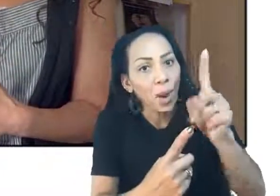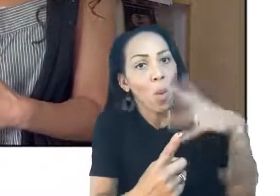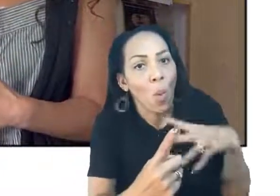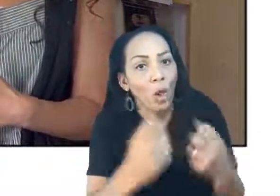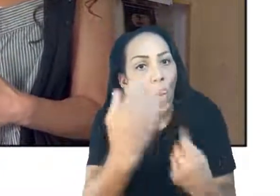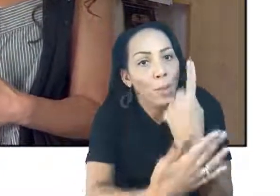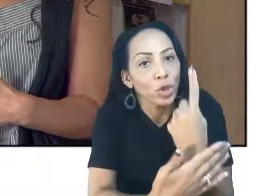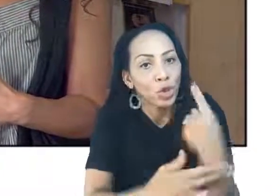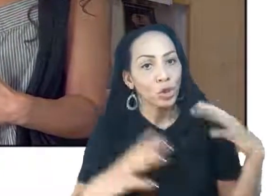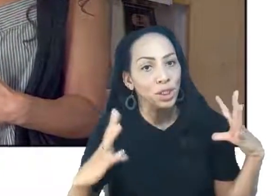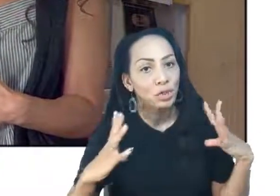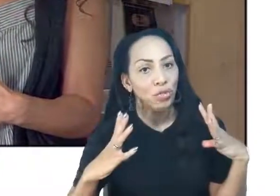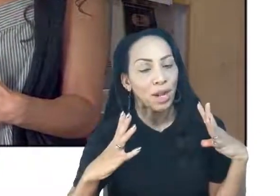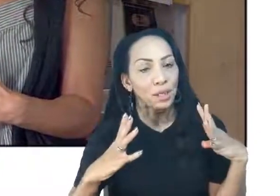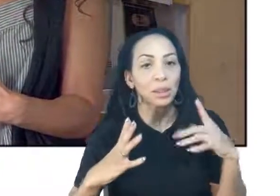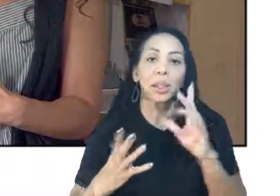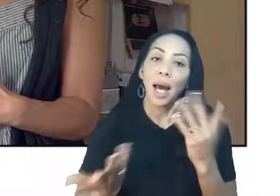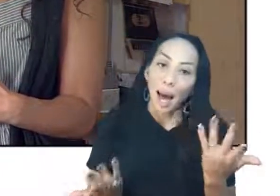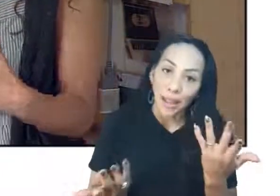horizontal events.